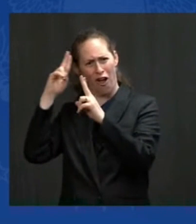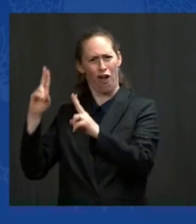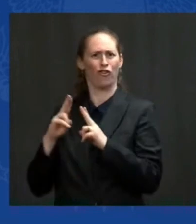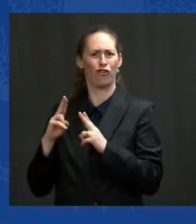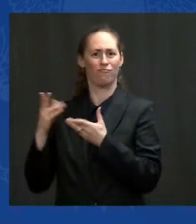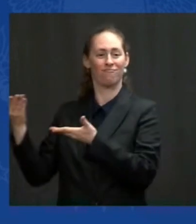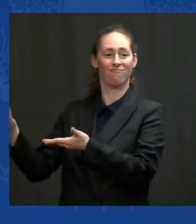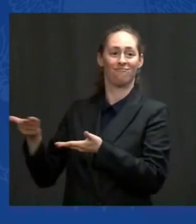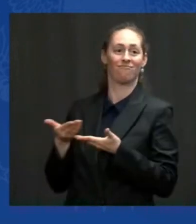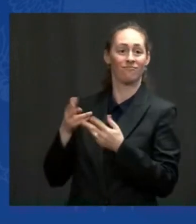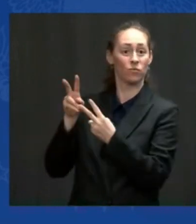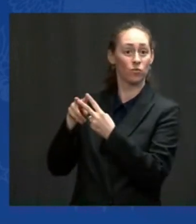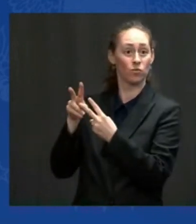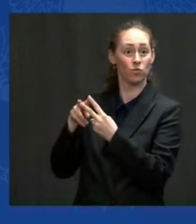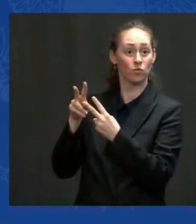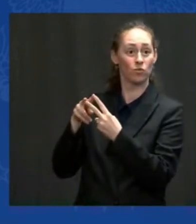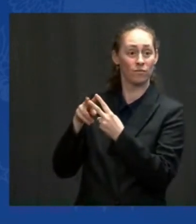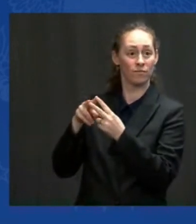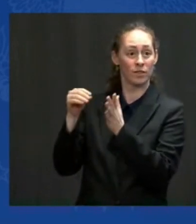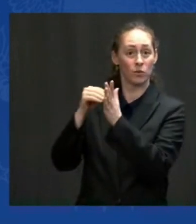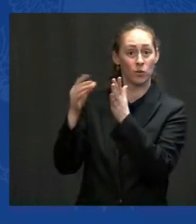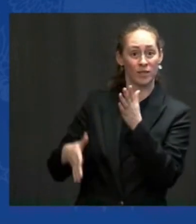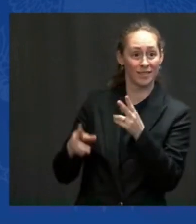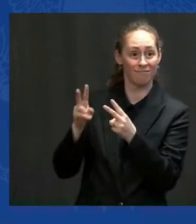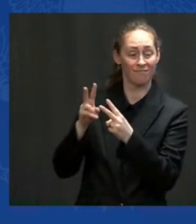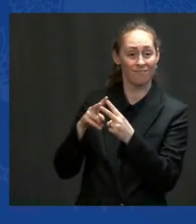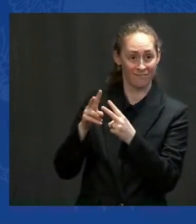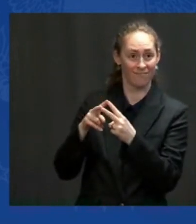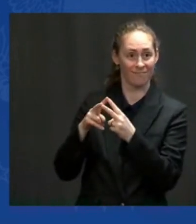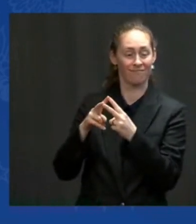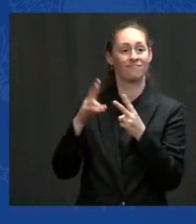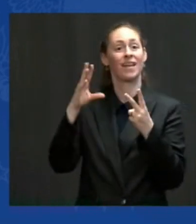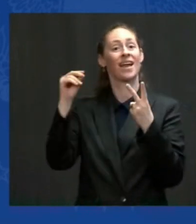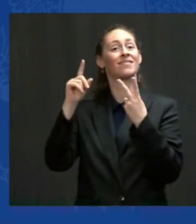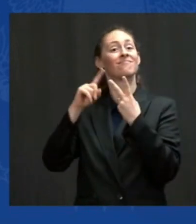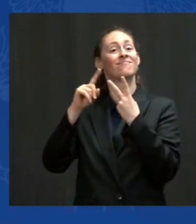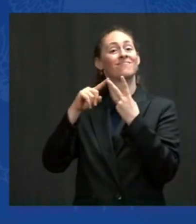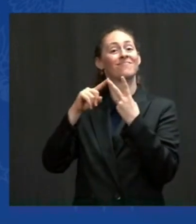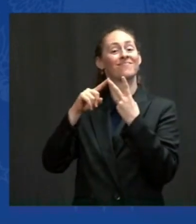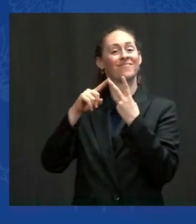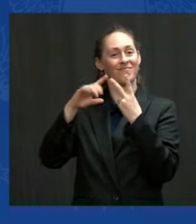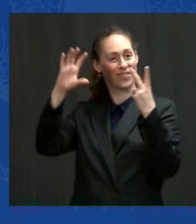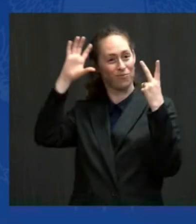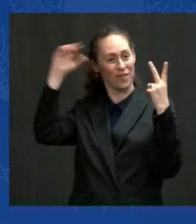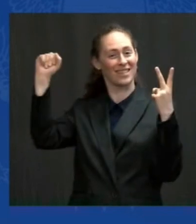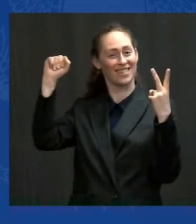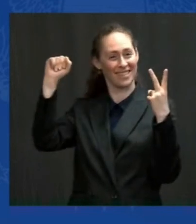Sanchez, and the 46th President of the United States, Joe Biden.